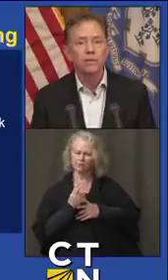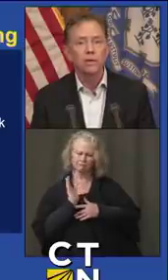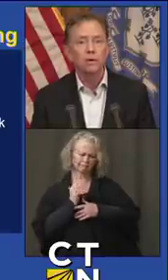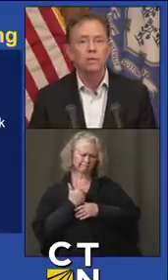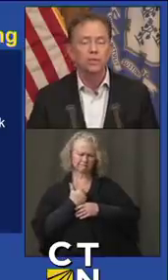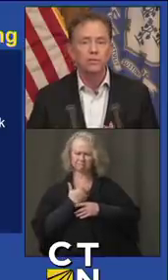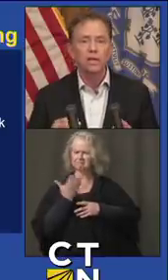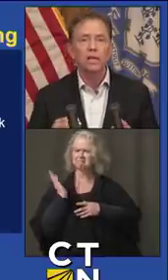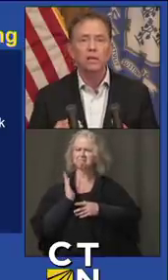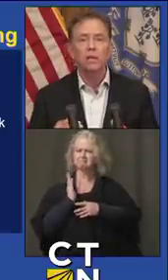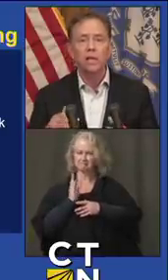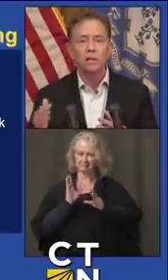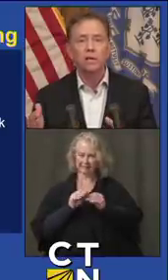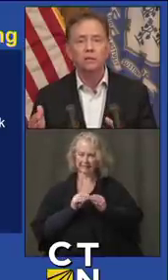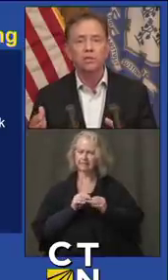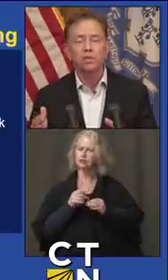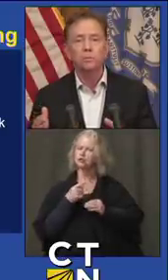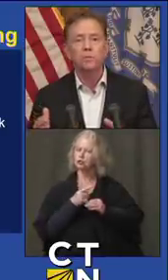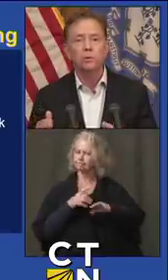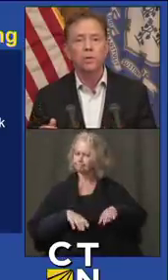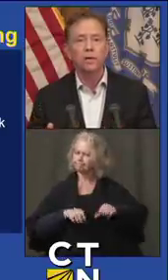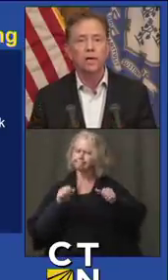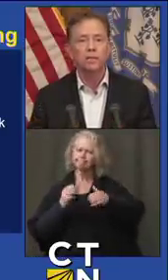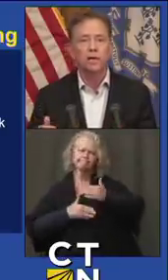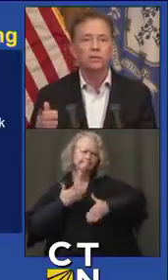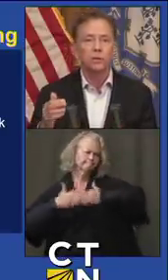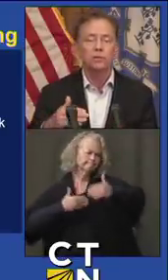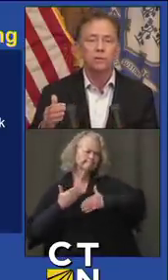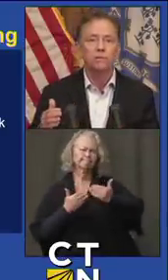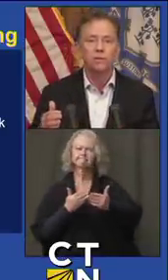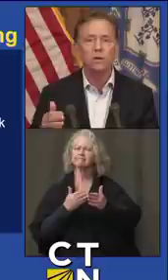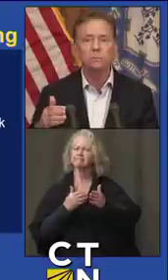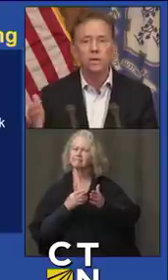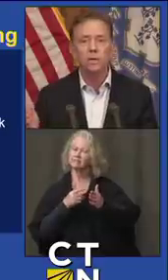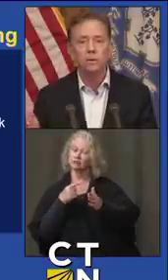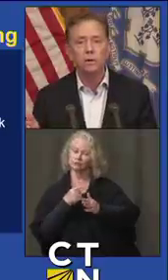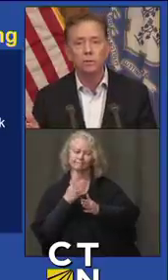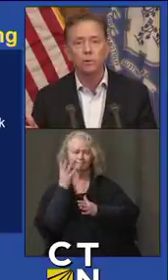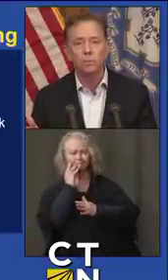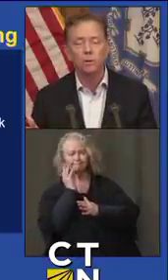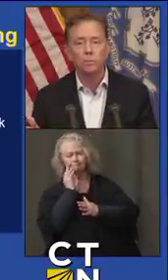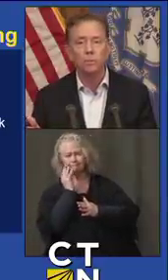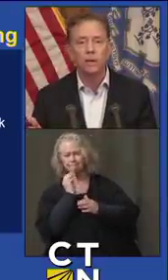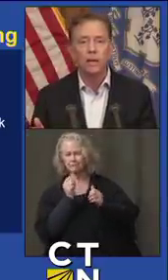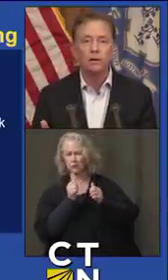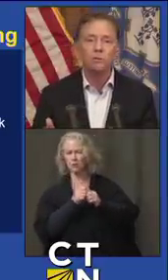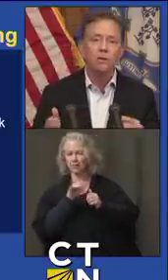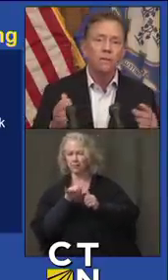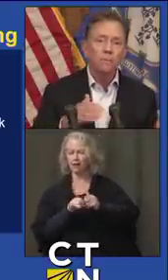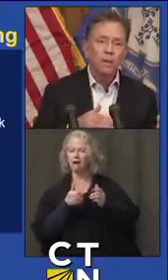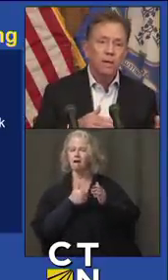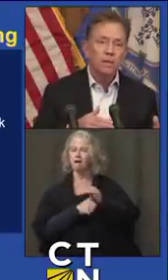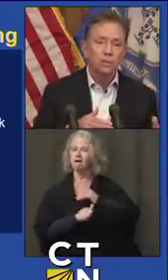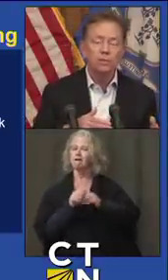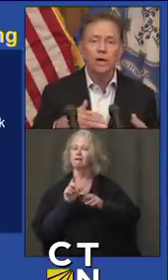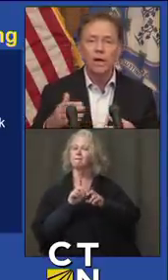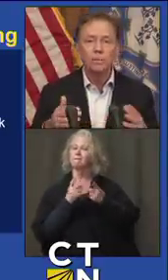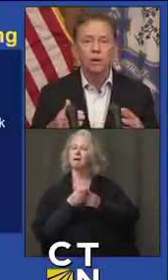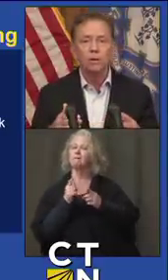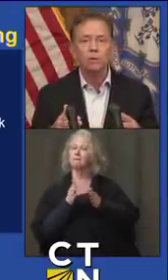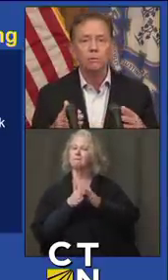briefings here, and she's taken the lead there. She's been doing the contact tracing for some time in our Department of Public Health. It's